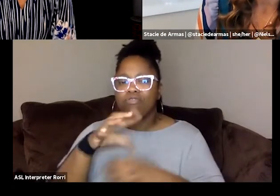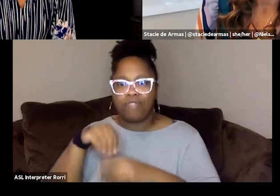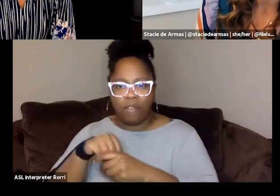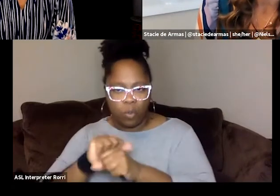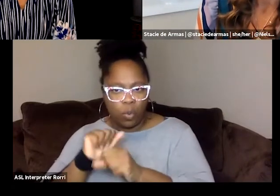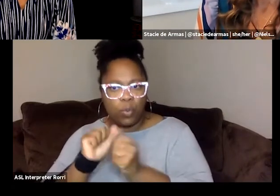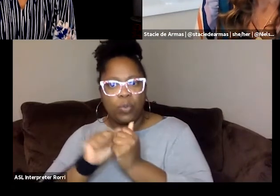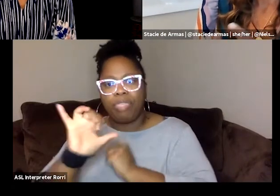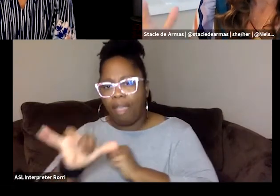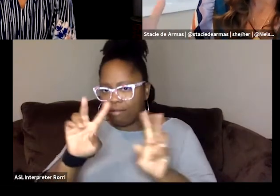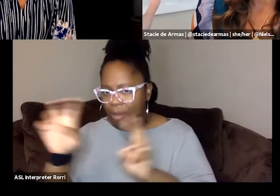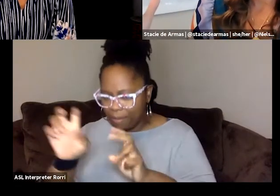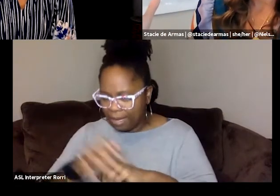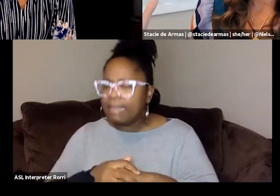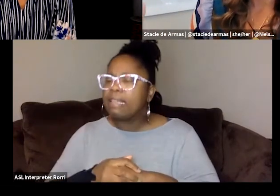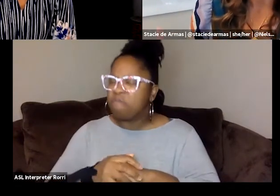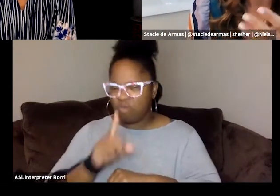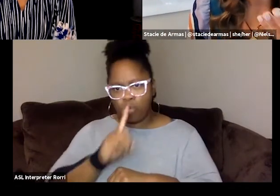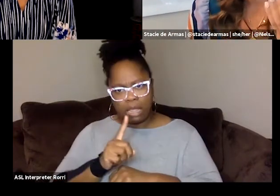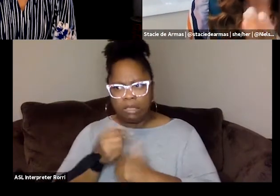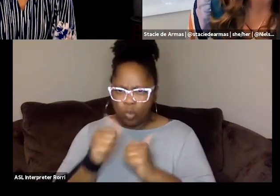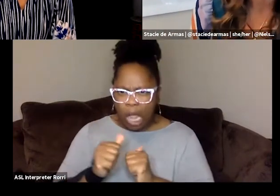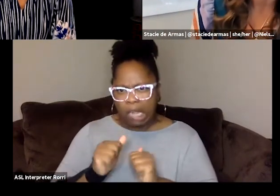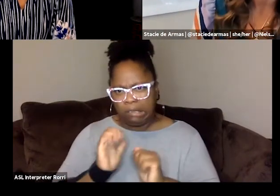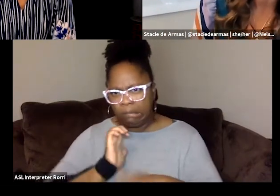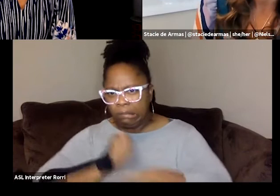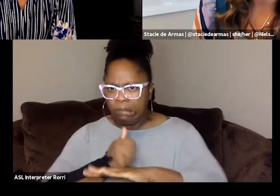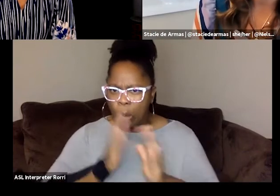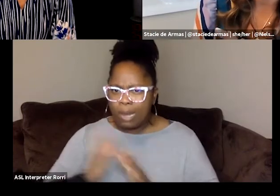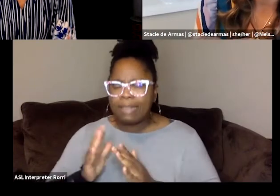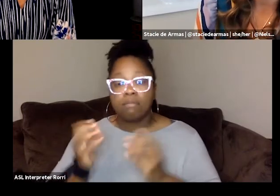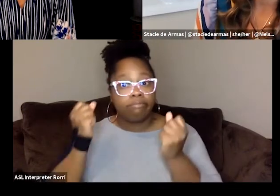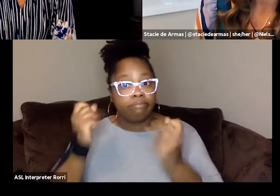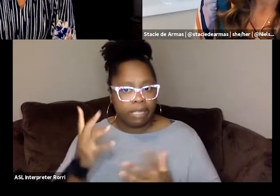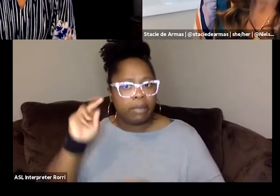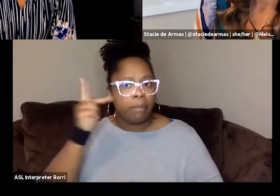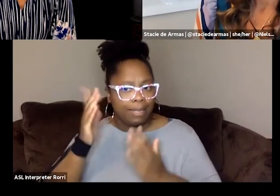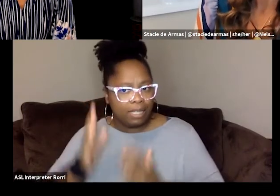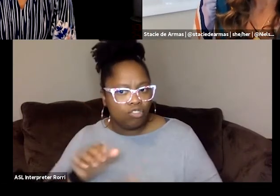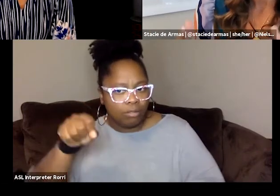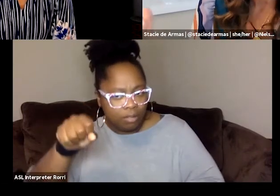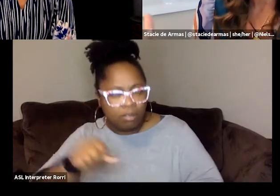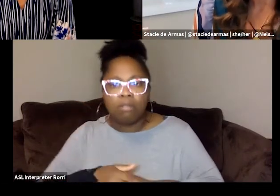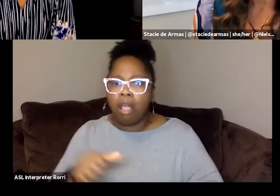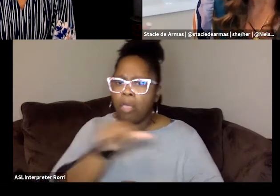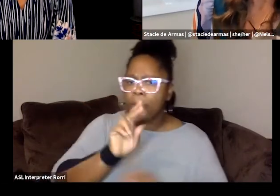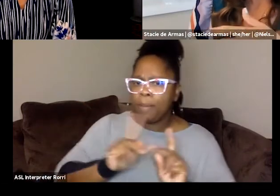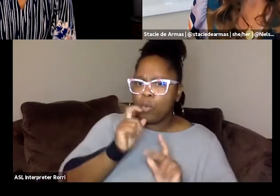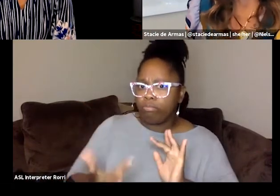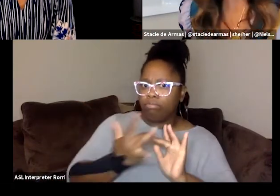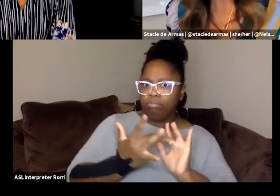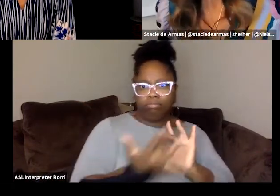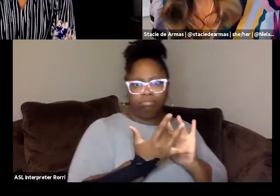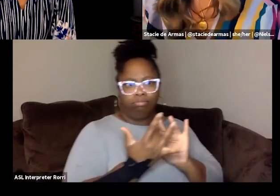space and are really working to organize. There are certainly politicians and others that have reached out to help